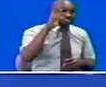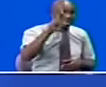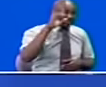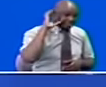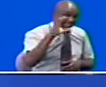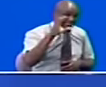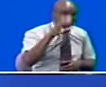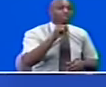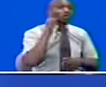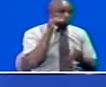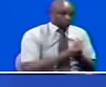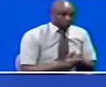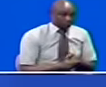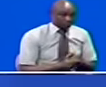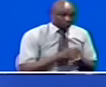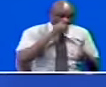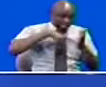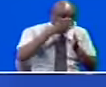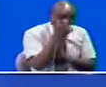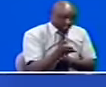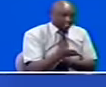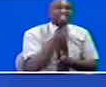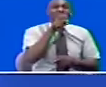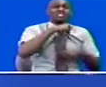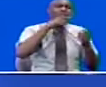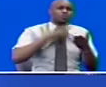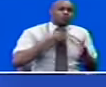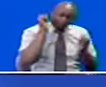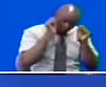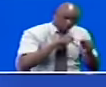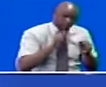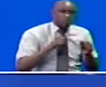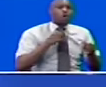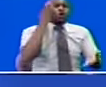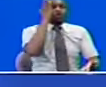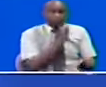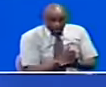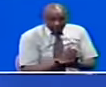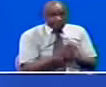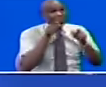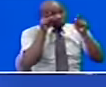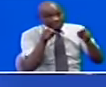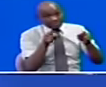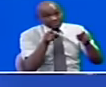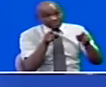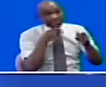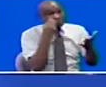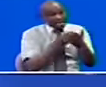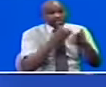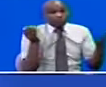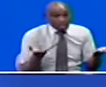Remuneration Commission circular. What was this about? Can you first of all confirm receipt of these monies?